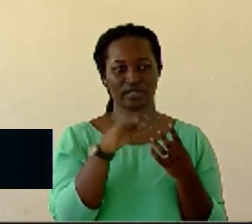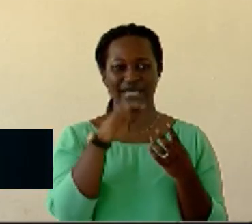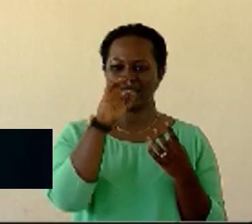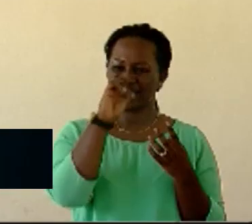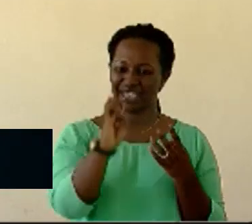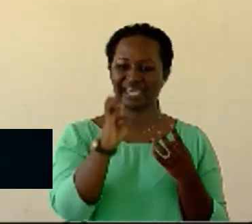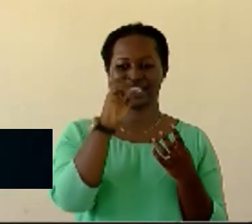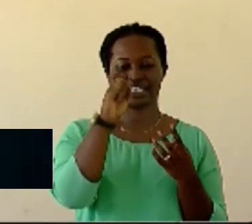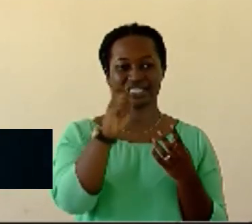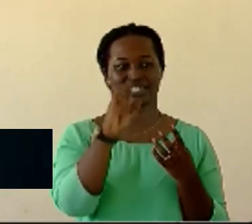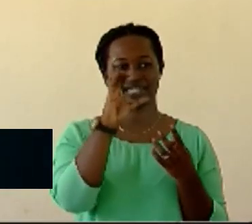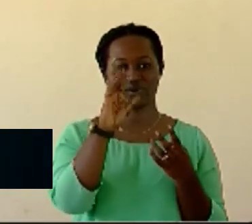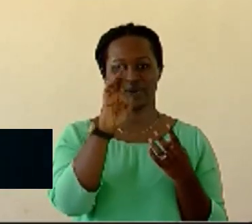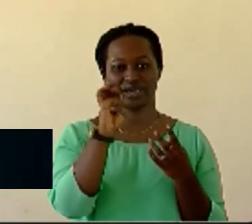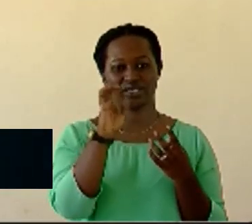Number 5,